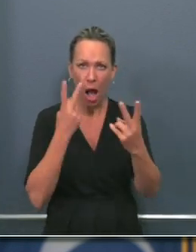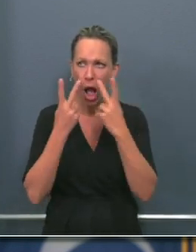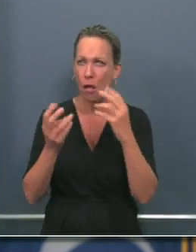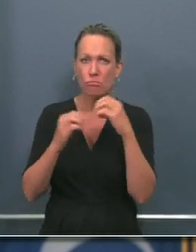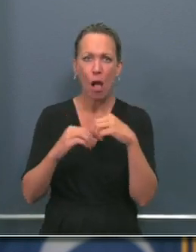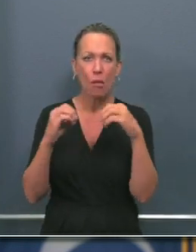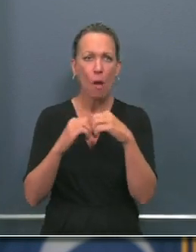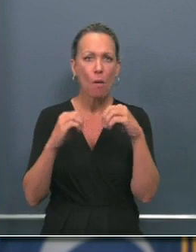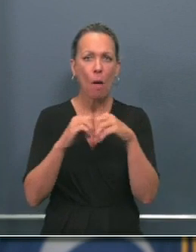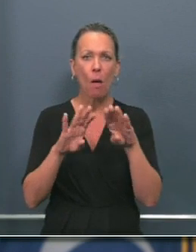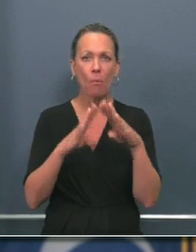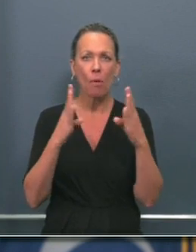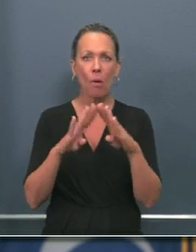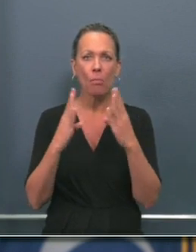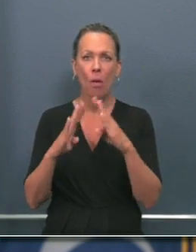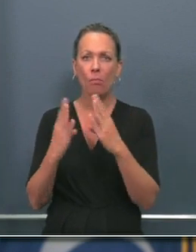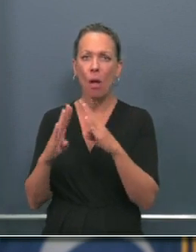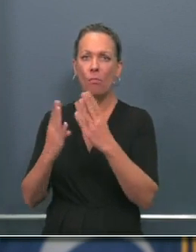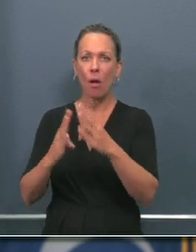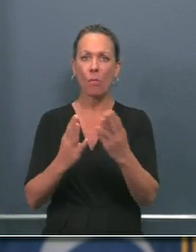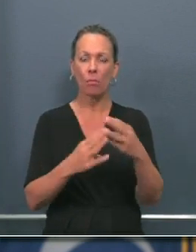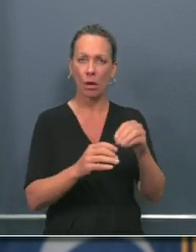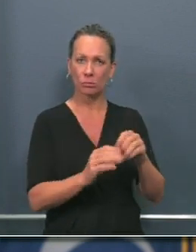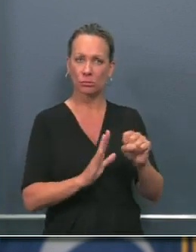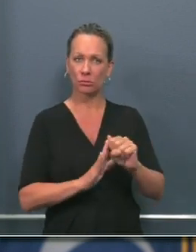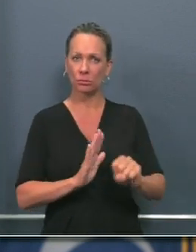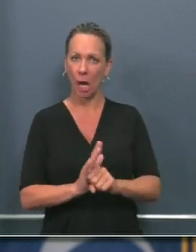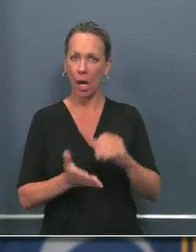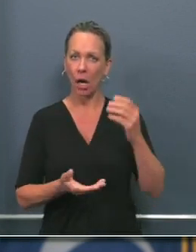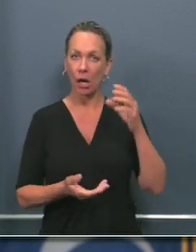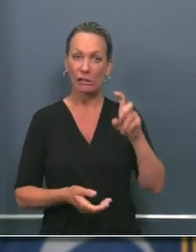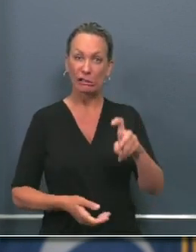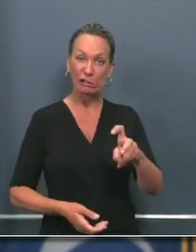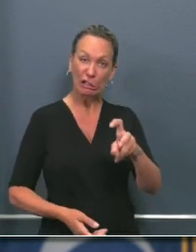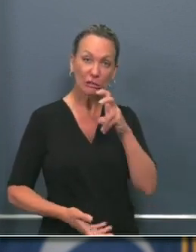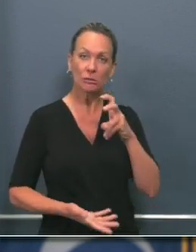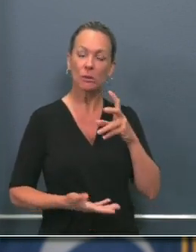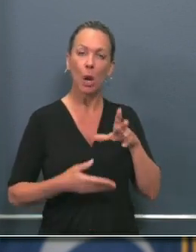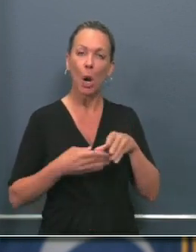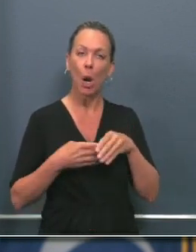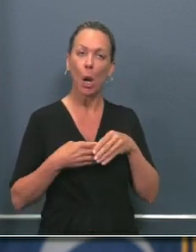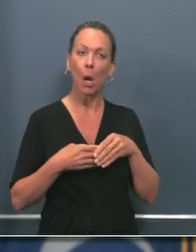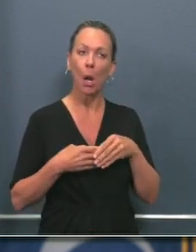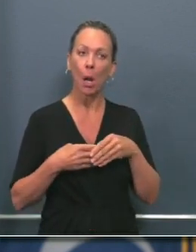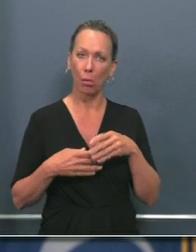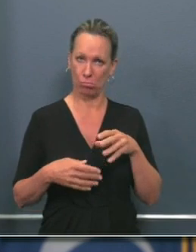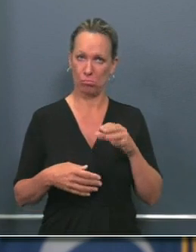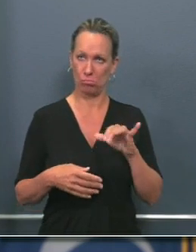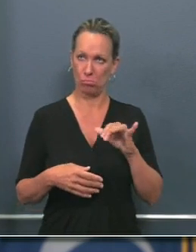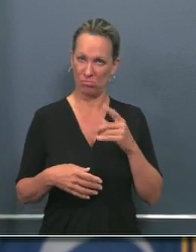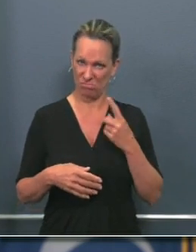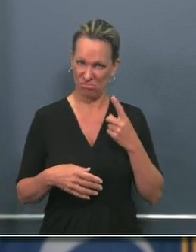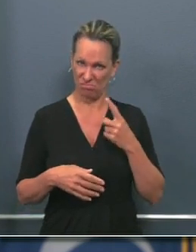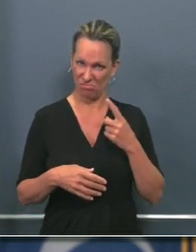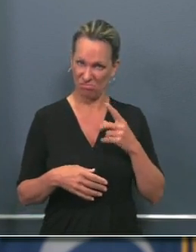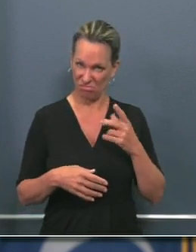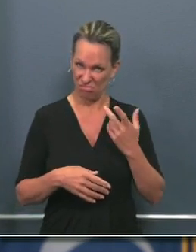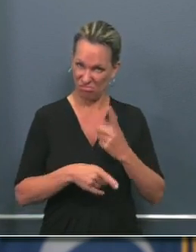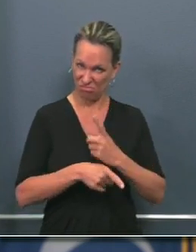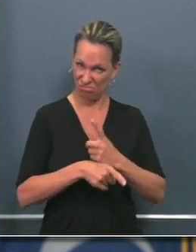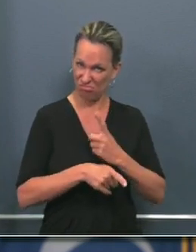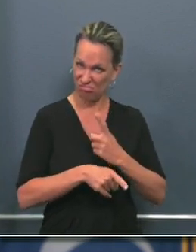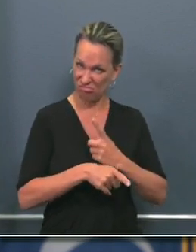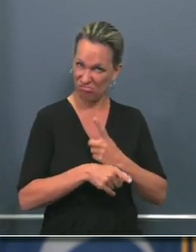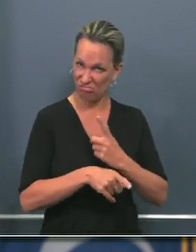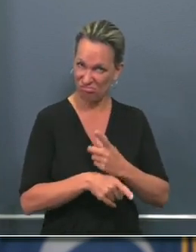even further. Are we giving ourselves enough time to evaluate the impact every time we loosen one restriction before we move on to the next? And why are